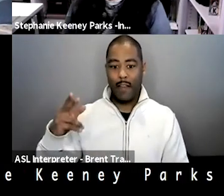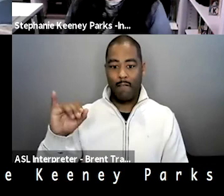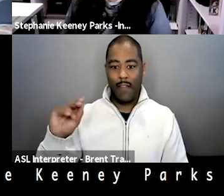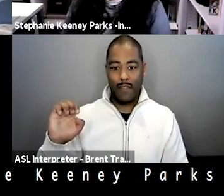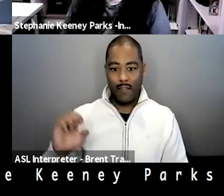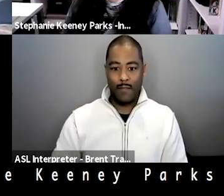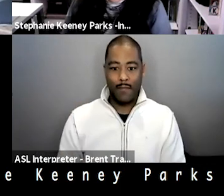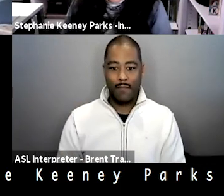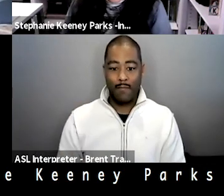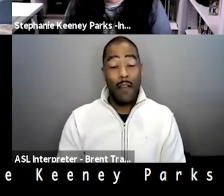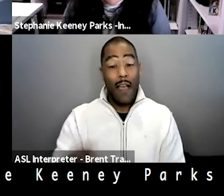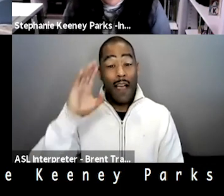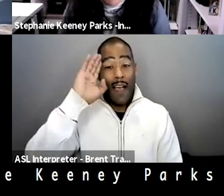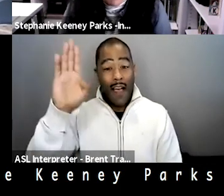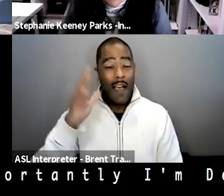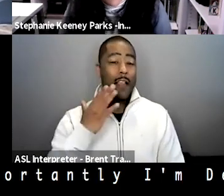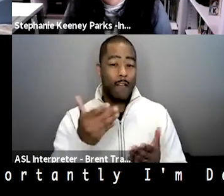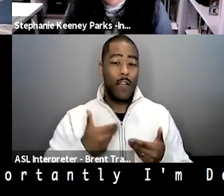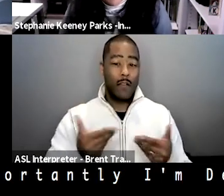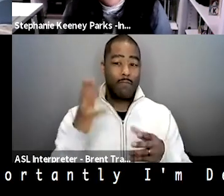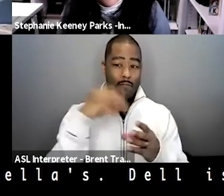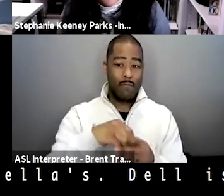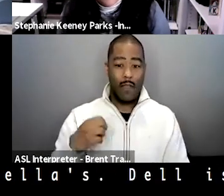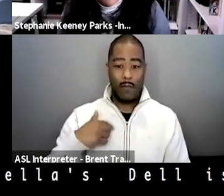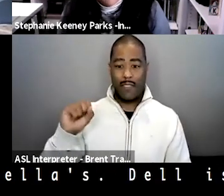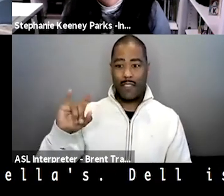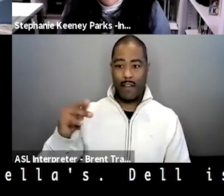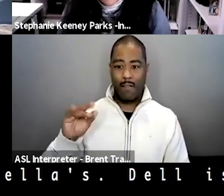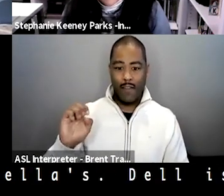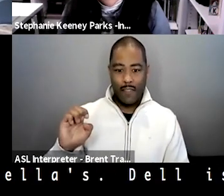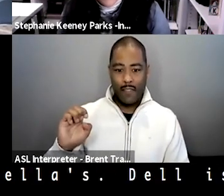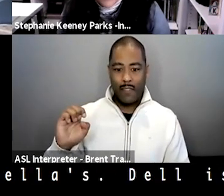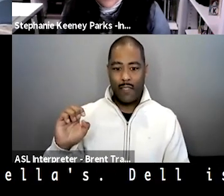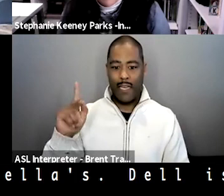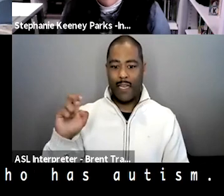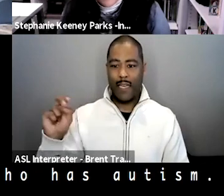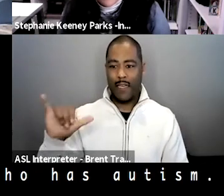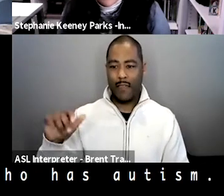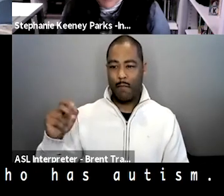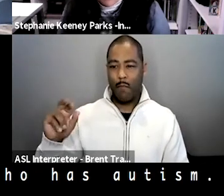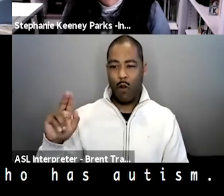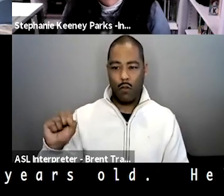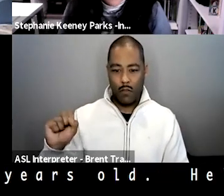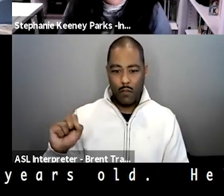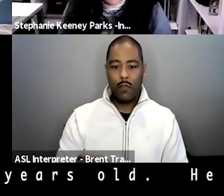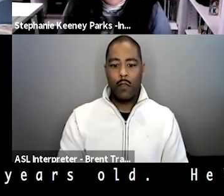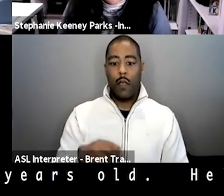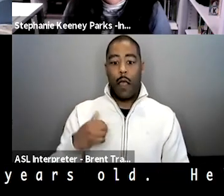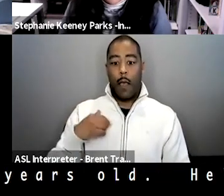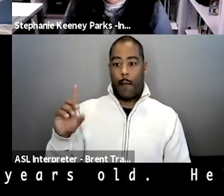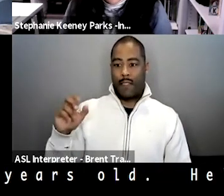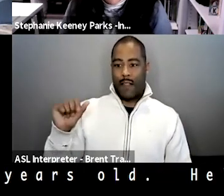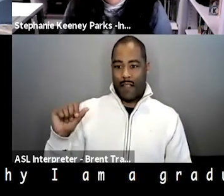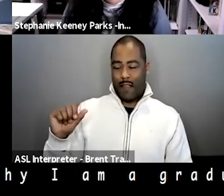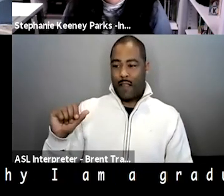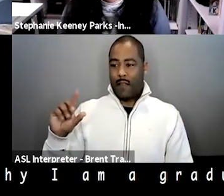Hi, so thank you for having me tonight. My name is Stephanie Keeney Parkson. Most importantly, I'm Del's mom and Isabella.